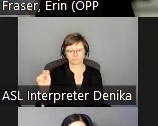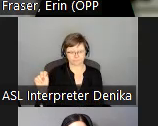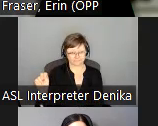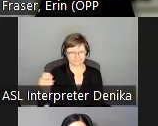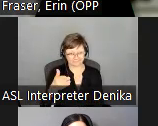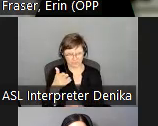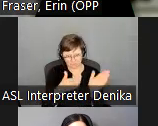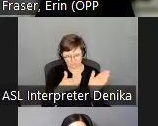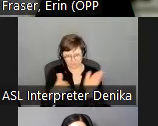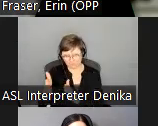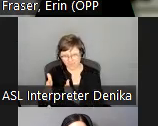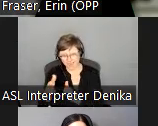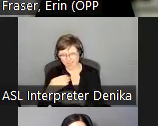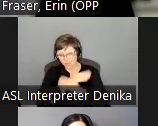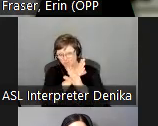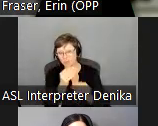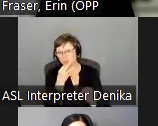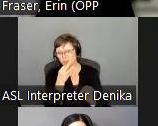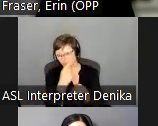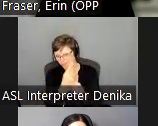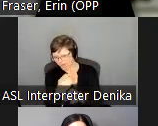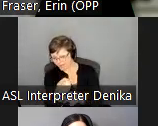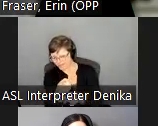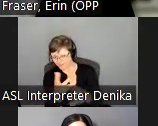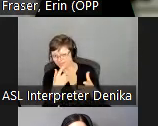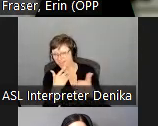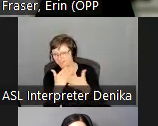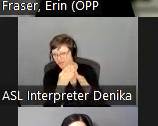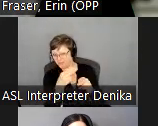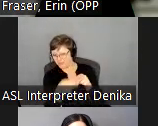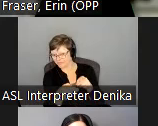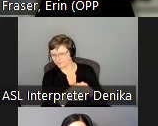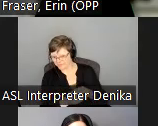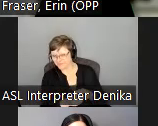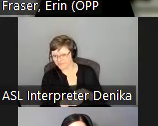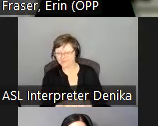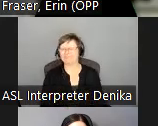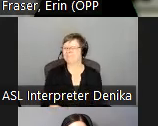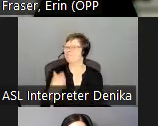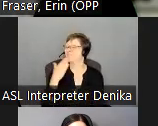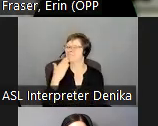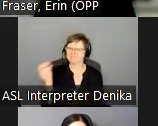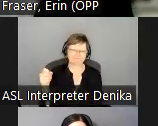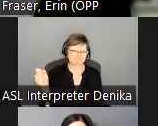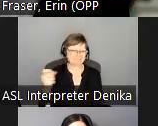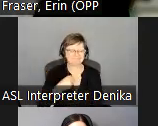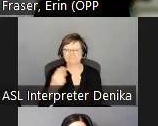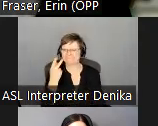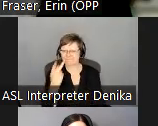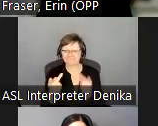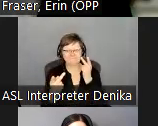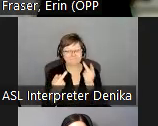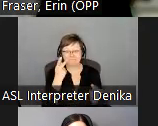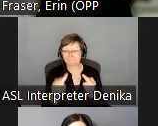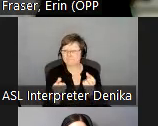planning a cryptocurrency webinar soon. So if you want to talk about this briefly, I think it's time. Thank you. Yes, I see lots of inquiries